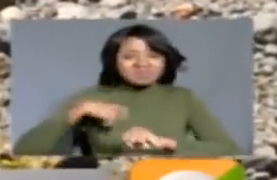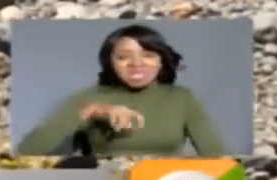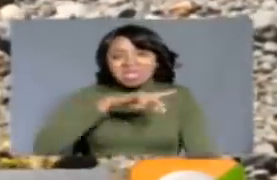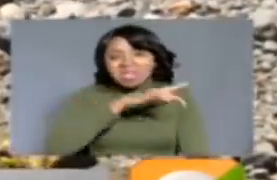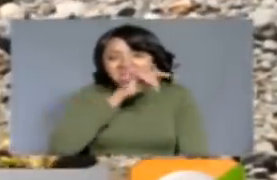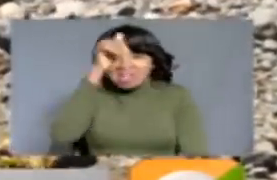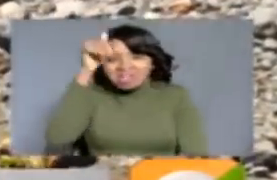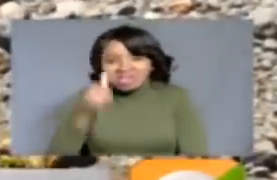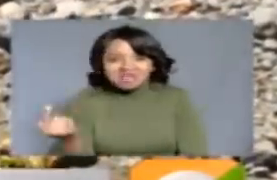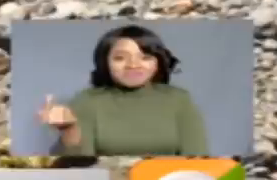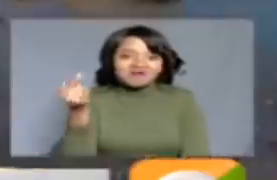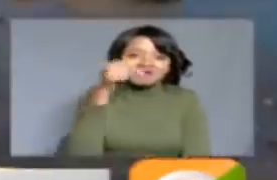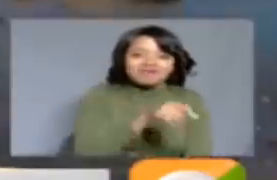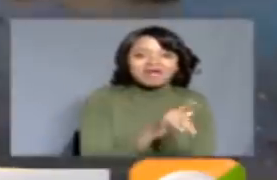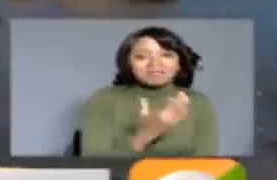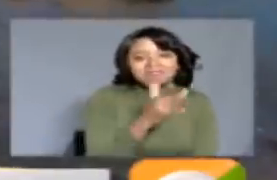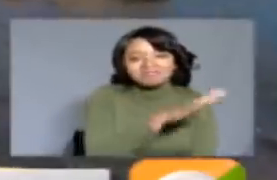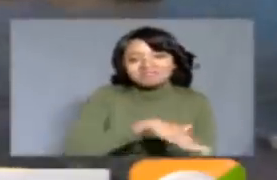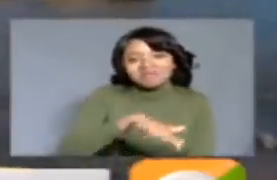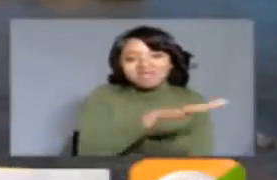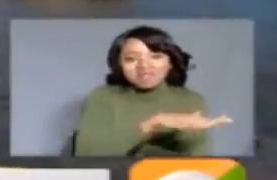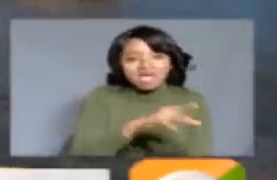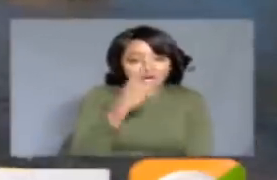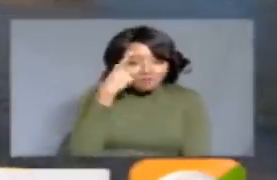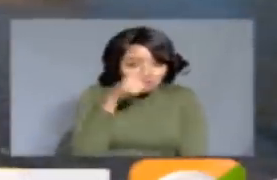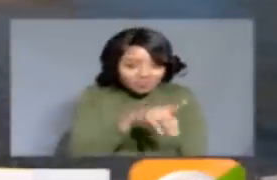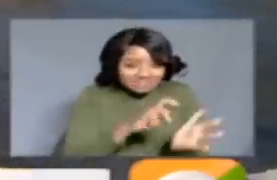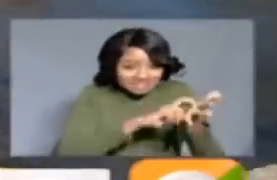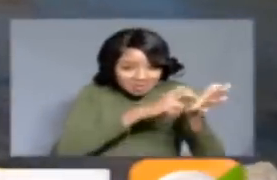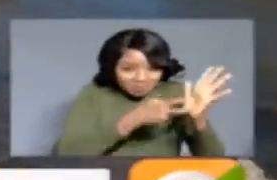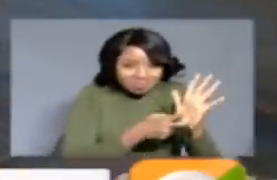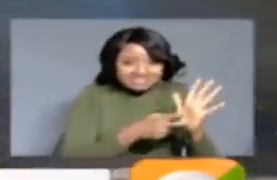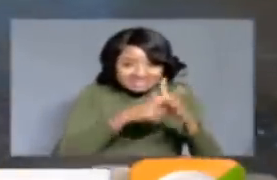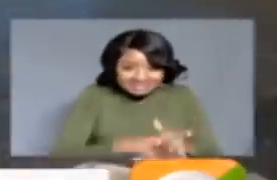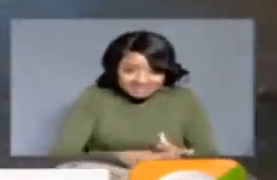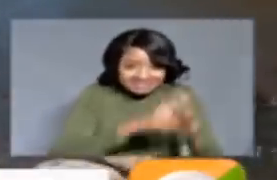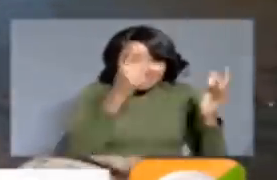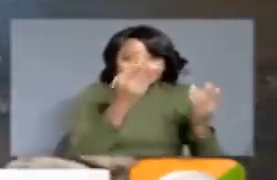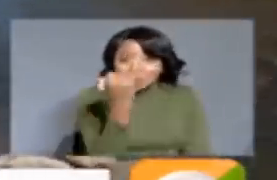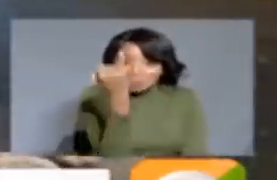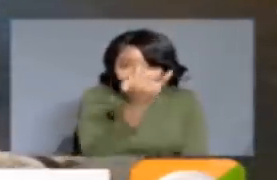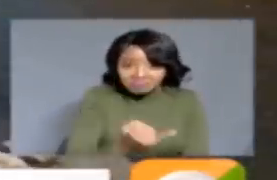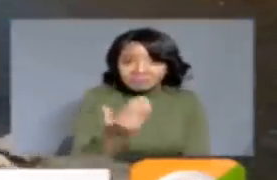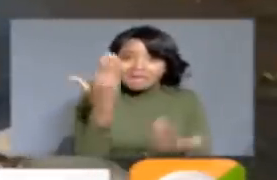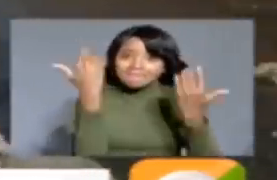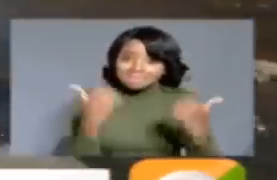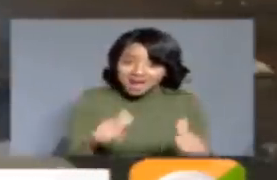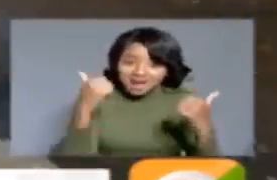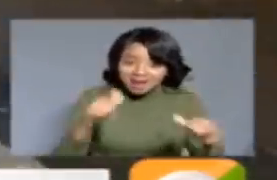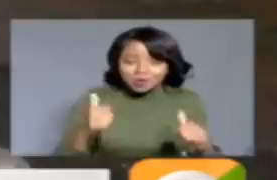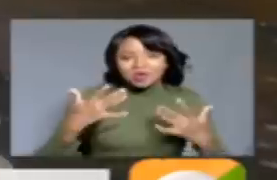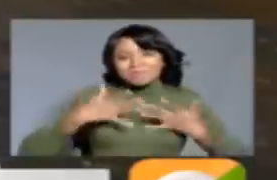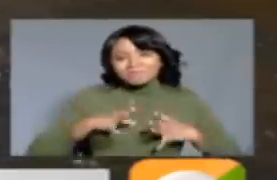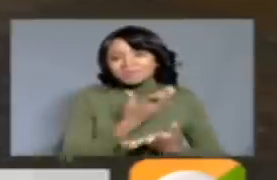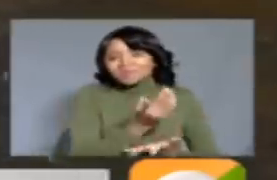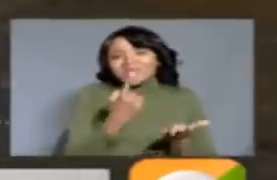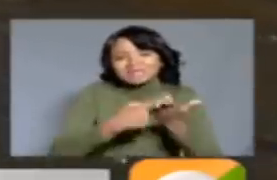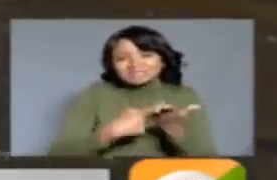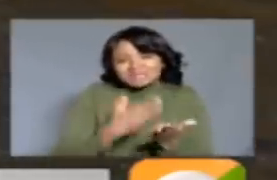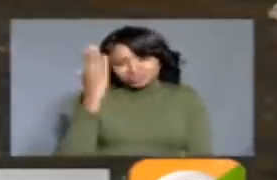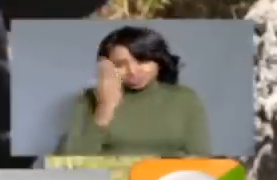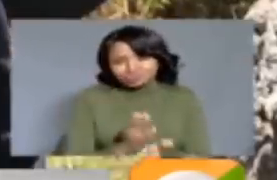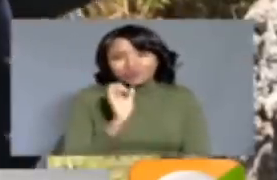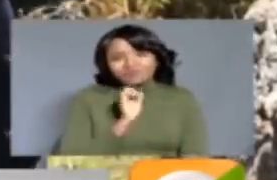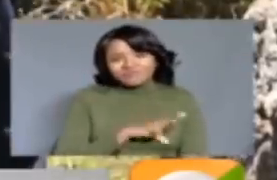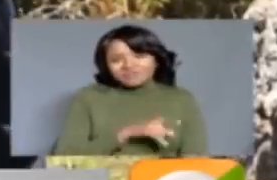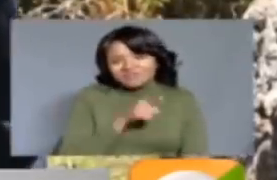set foot on the site, and for a project that has not even been designed. Residents speak of their initial fear that